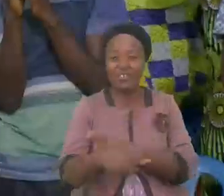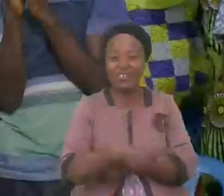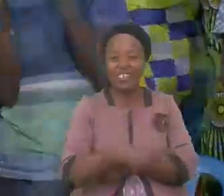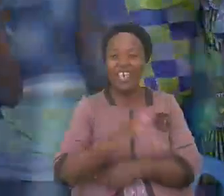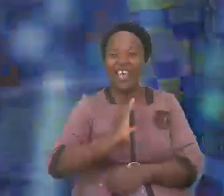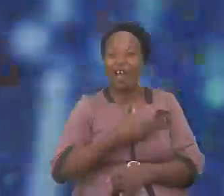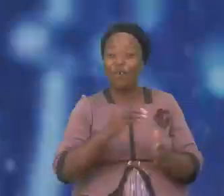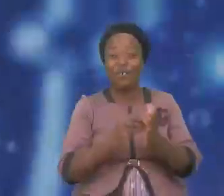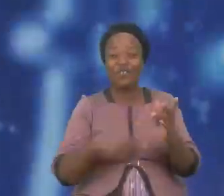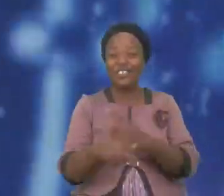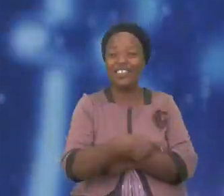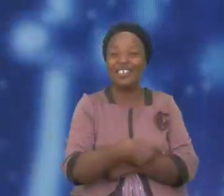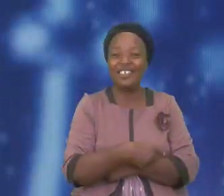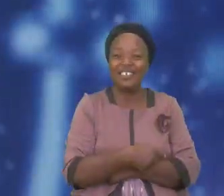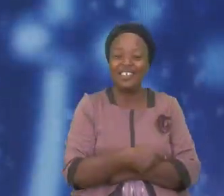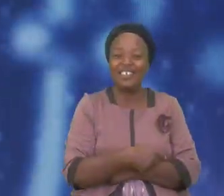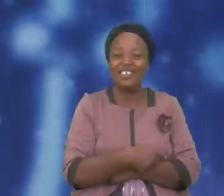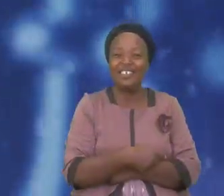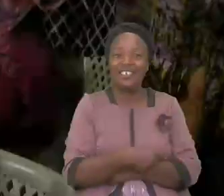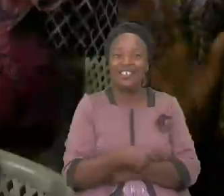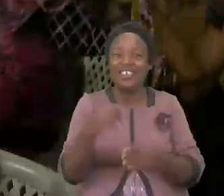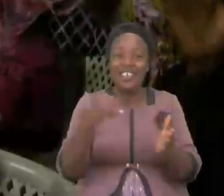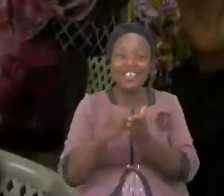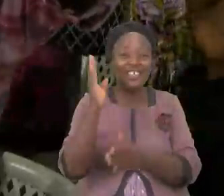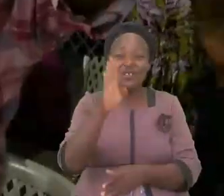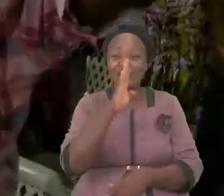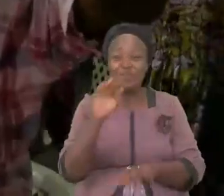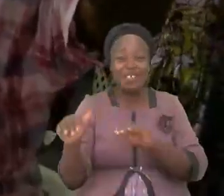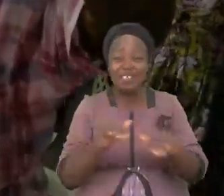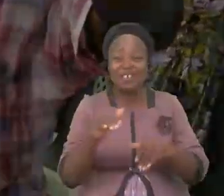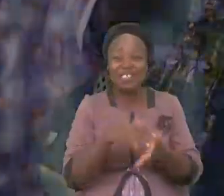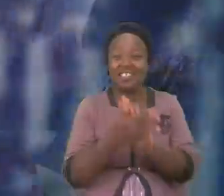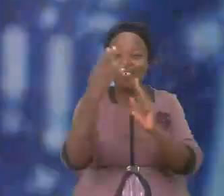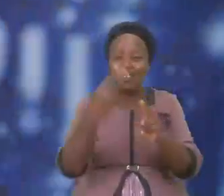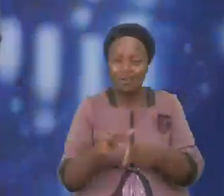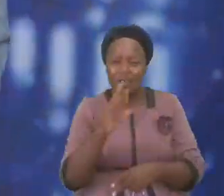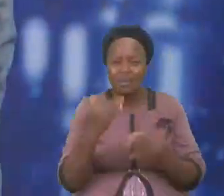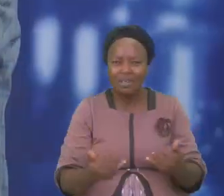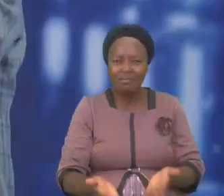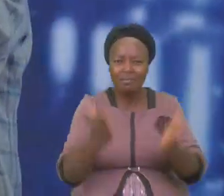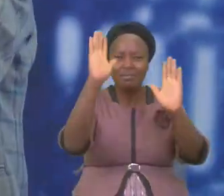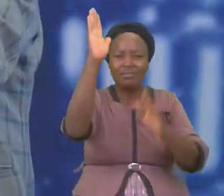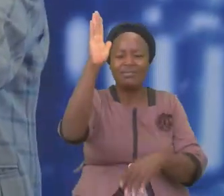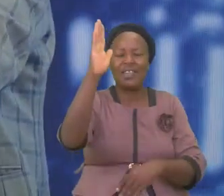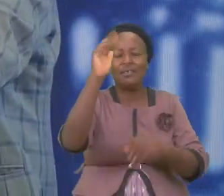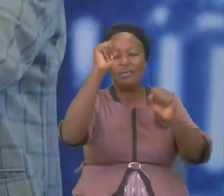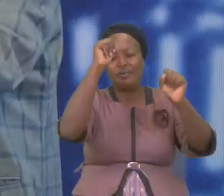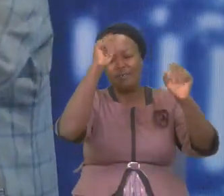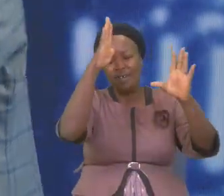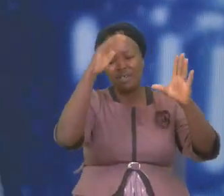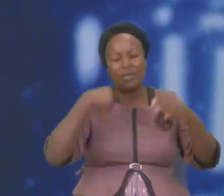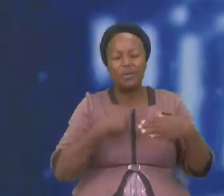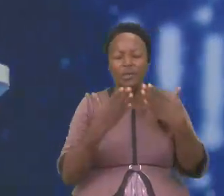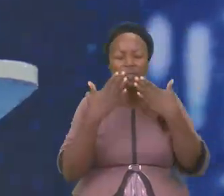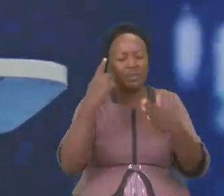done. What are you? Father, we thank you for this hour. Thank you for this